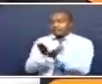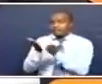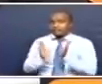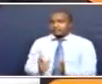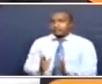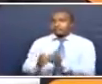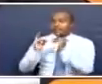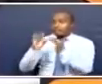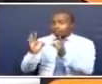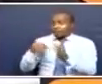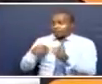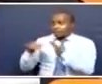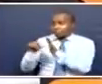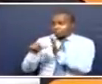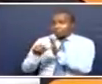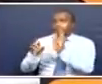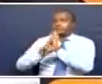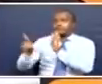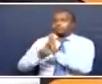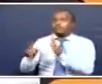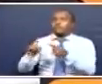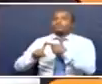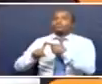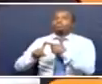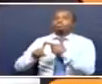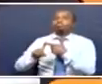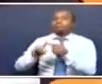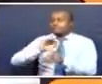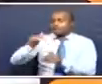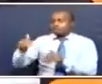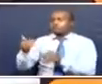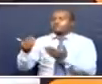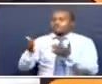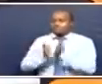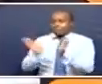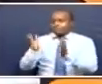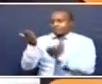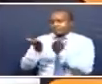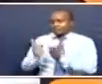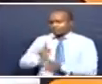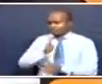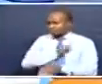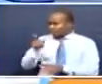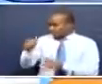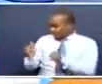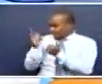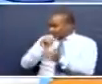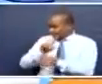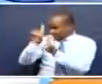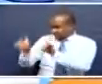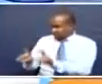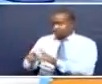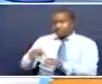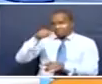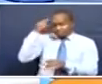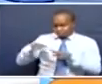you have a problem, it's usually referred to the public county public service board. Correct. Has that happened in your case? Because you just took office